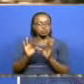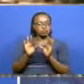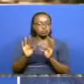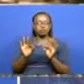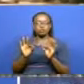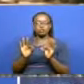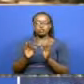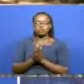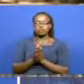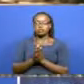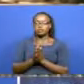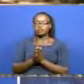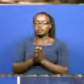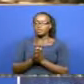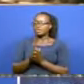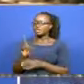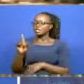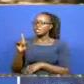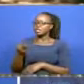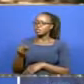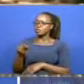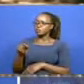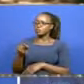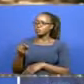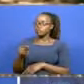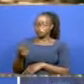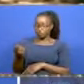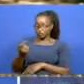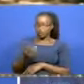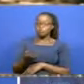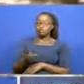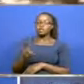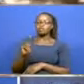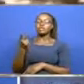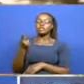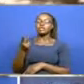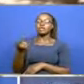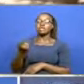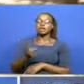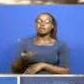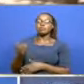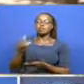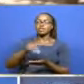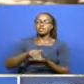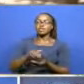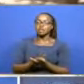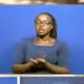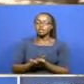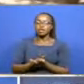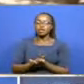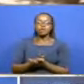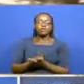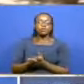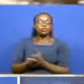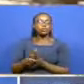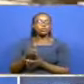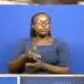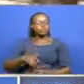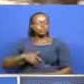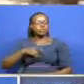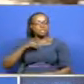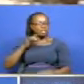effective. This is why we have been here twice by now, and we'll come back again. Ni mahali utasikia kweli uko unakaa